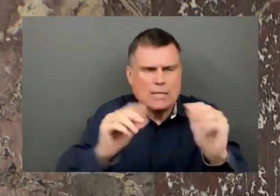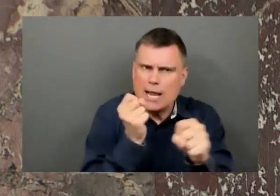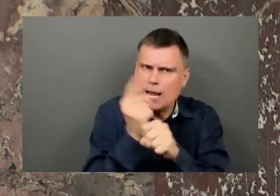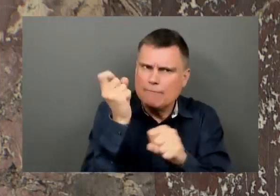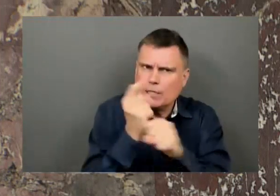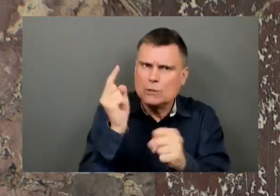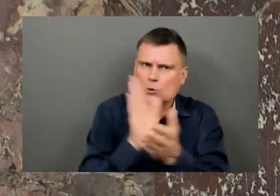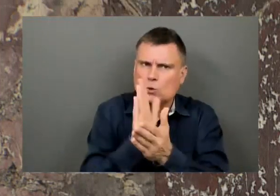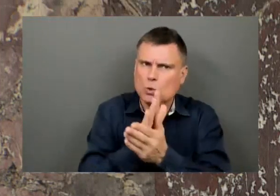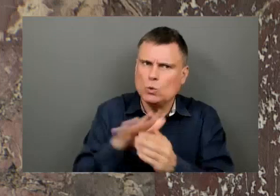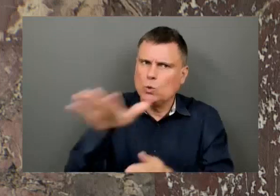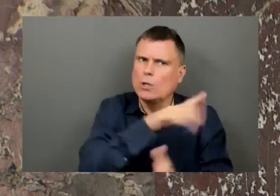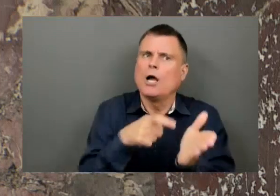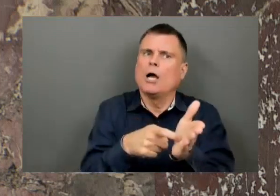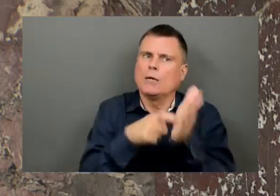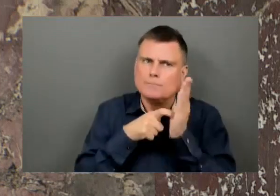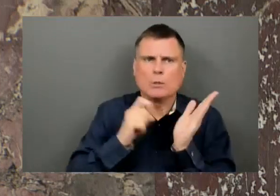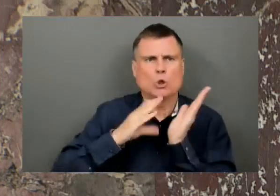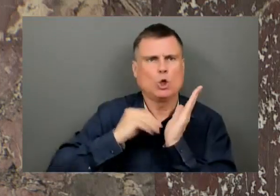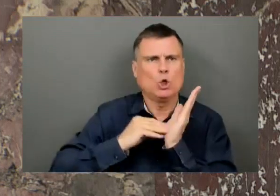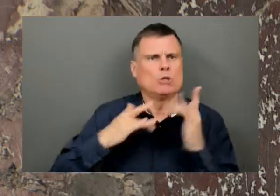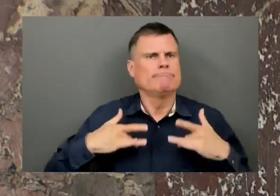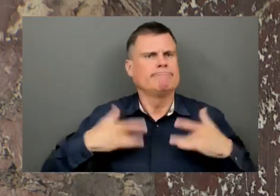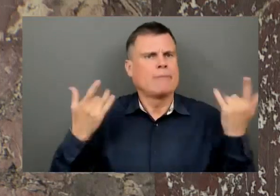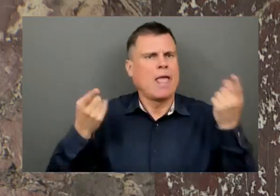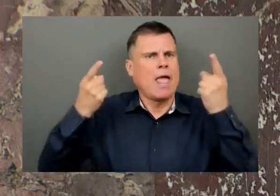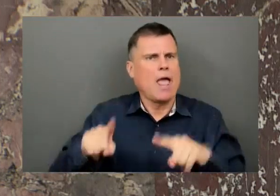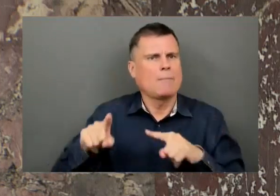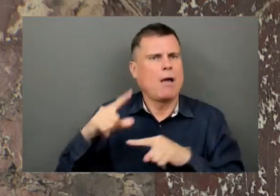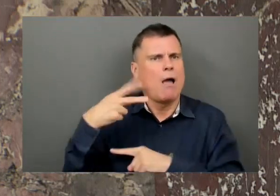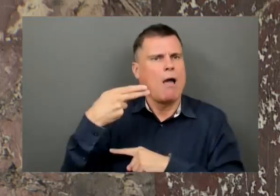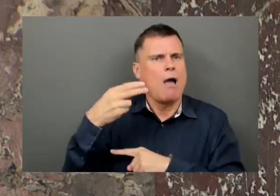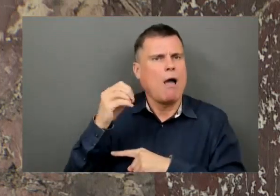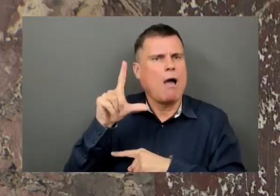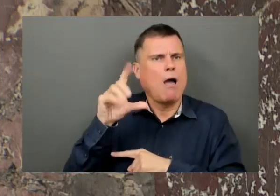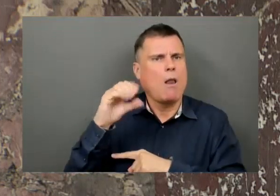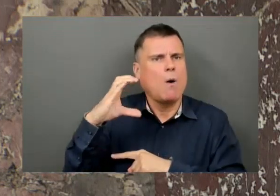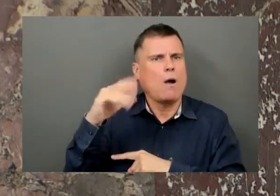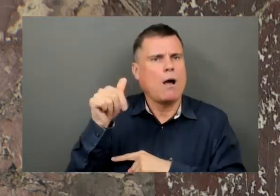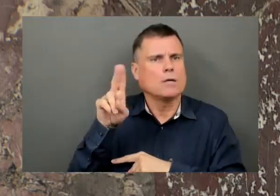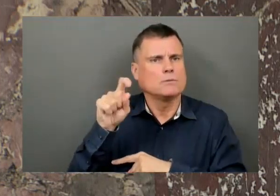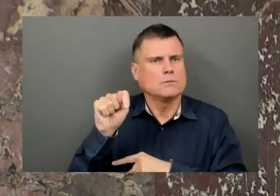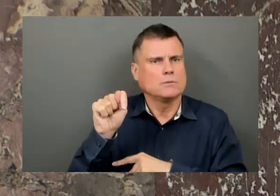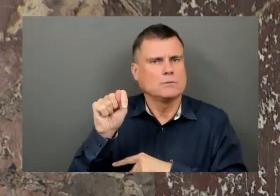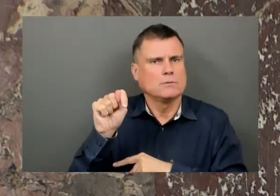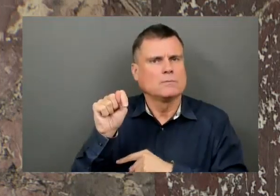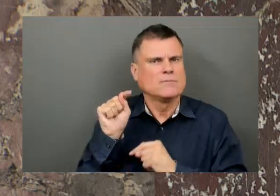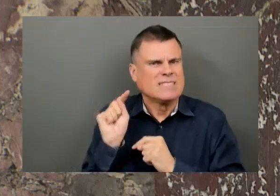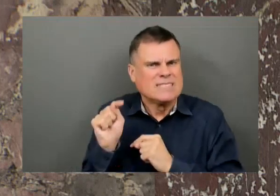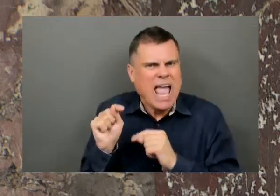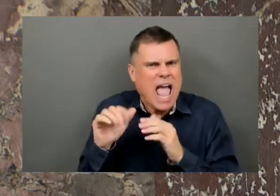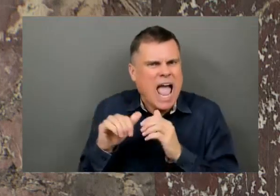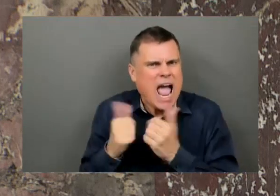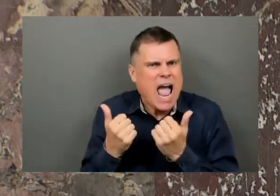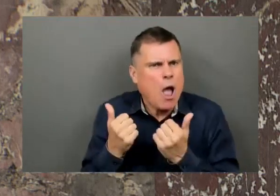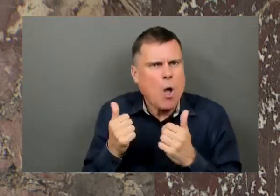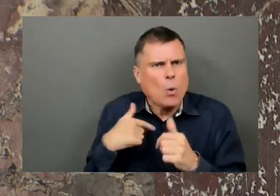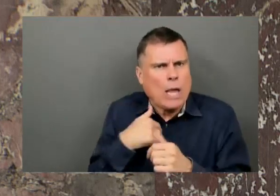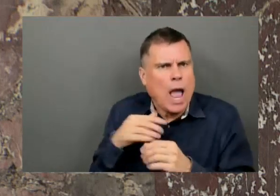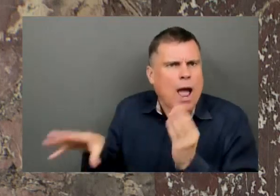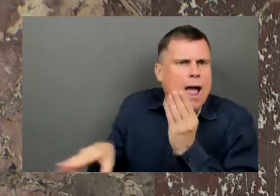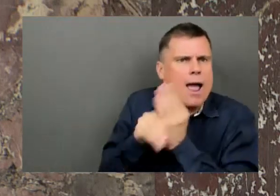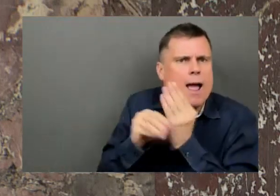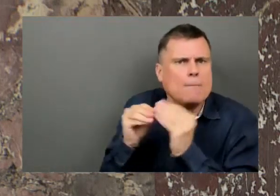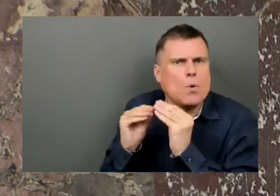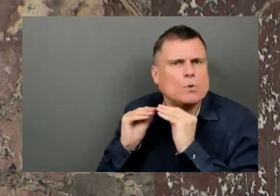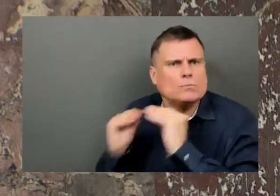take. The member rightly raises with concern the issue of UBC's medical school. The member for Coquitlam-Millardville was